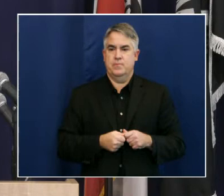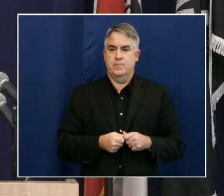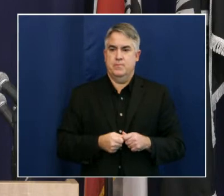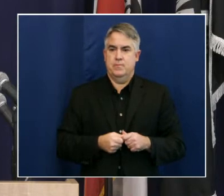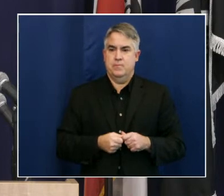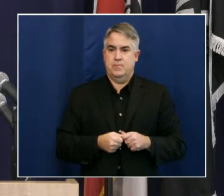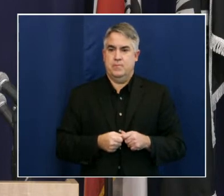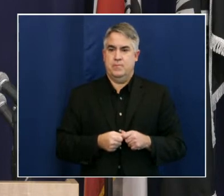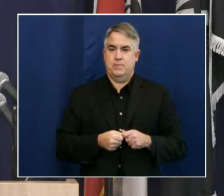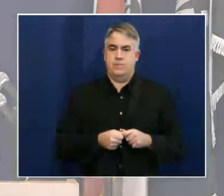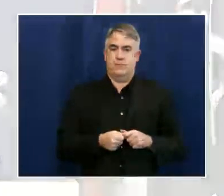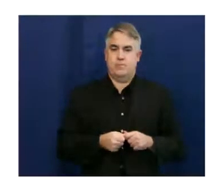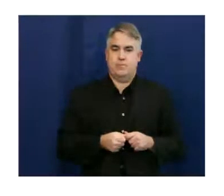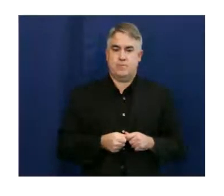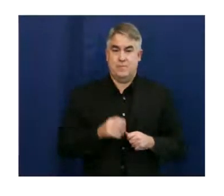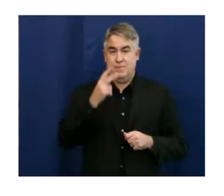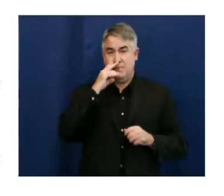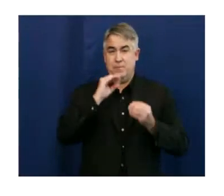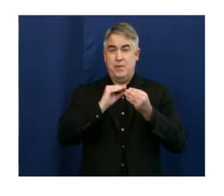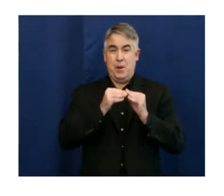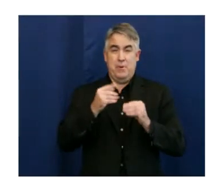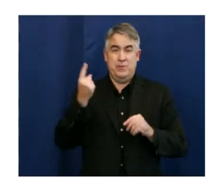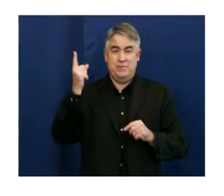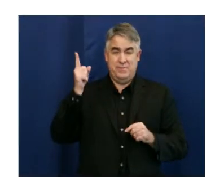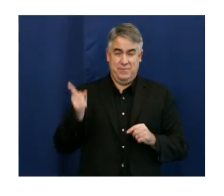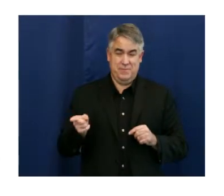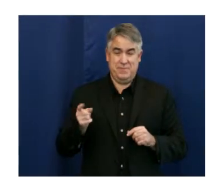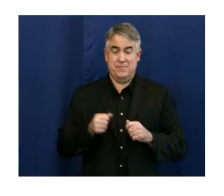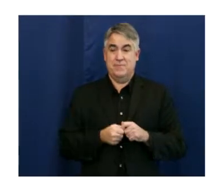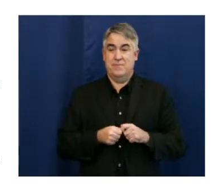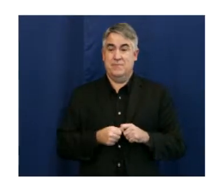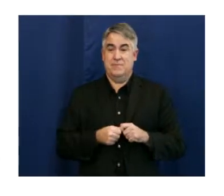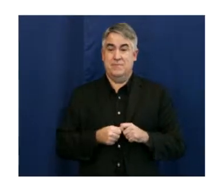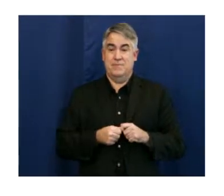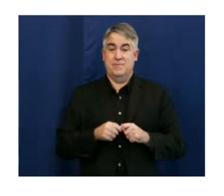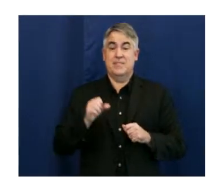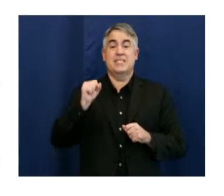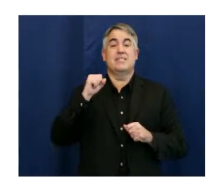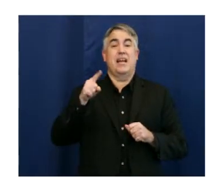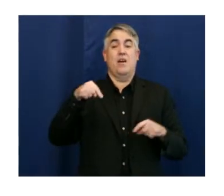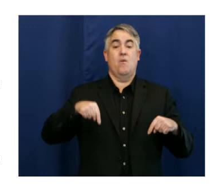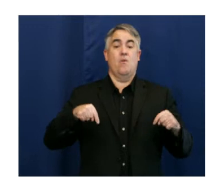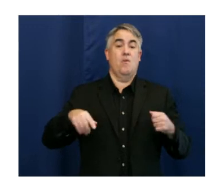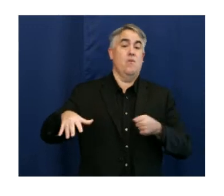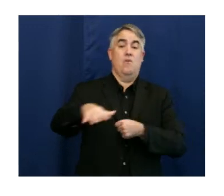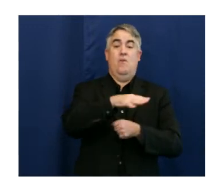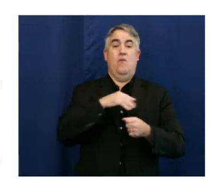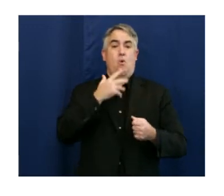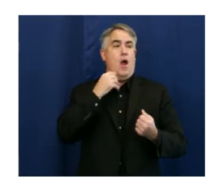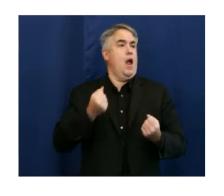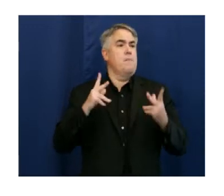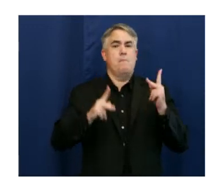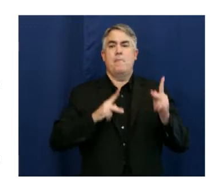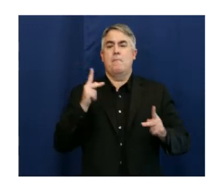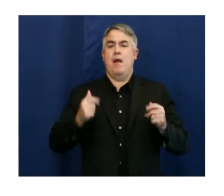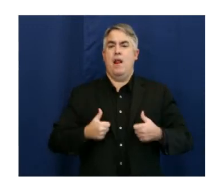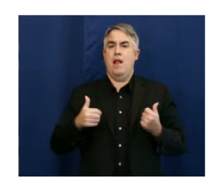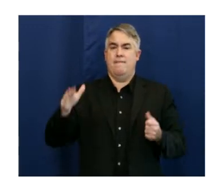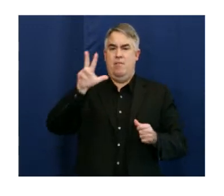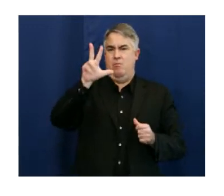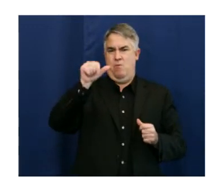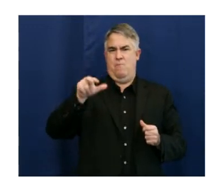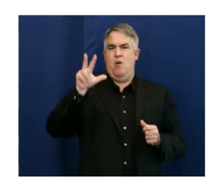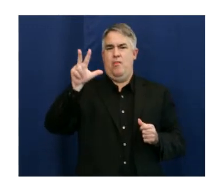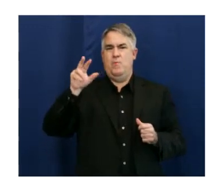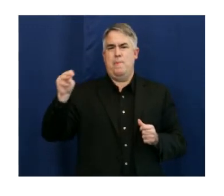is just a breakdown of the basic goal. You see there the San Diego County population just over 3.3 million residents.